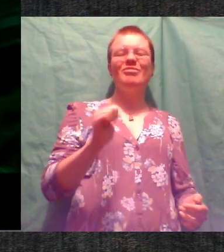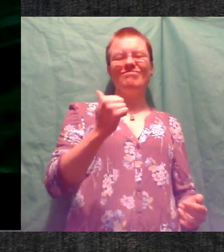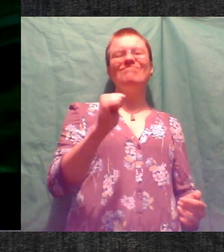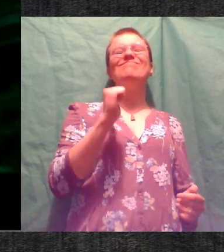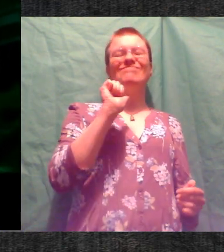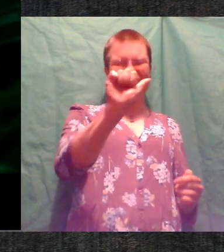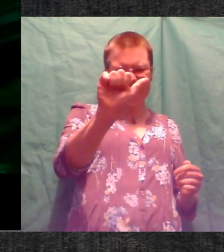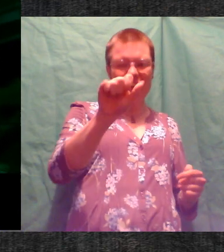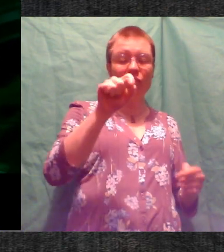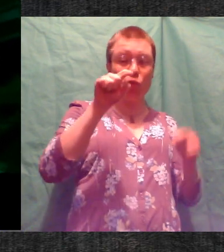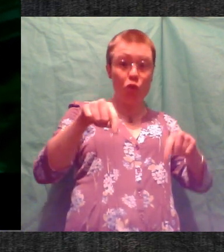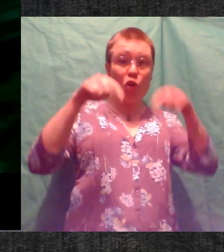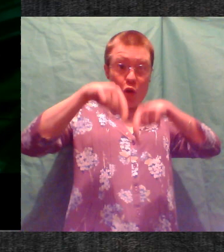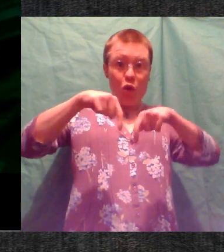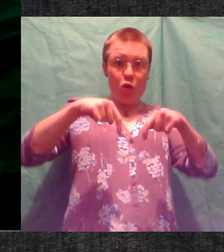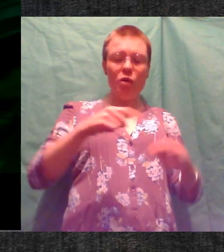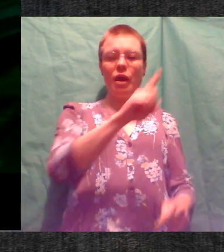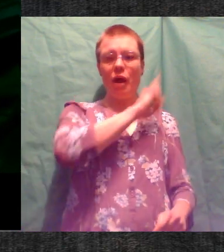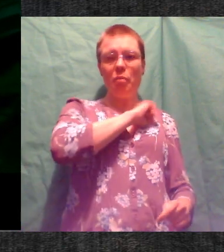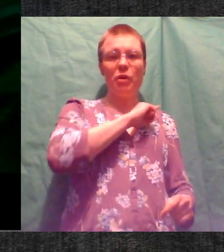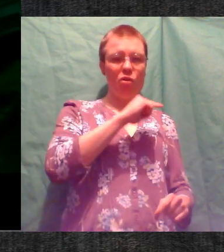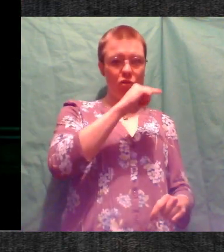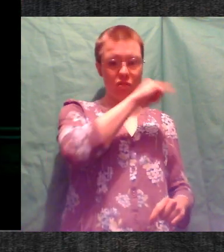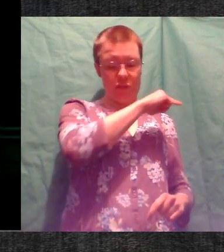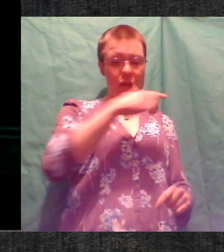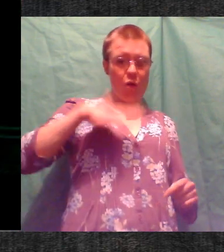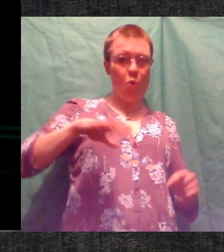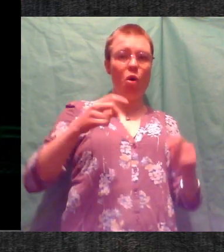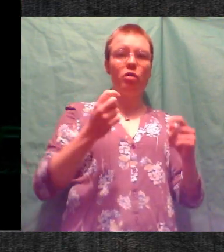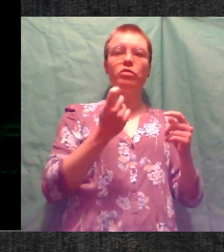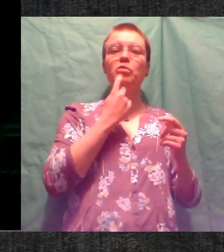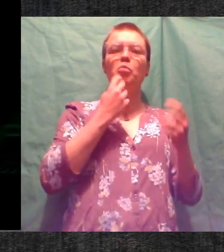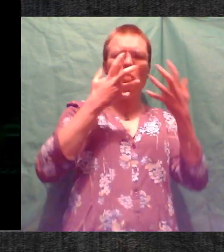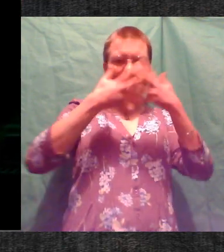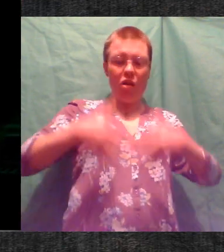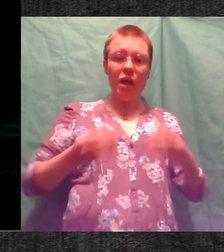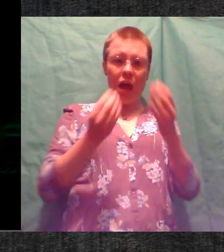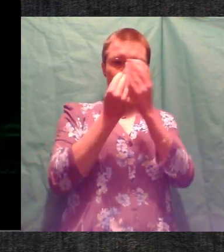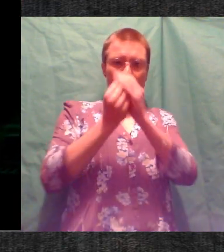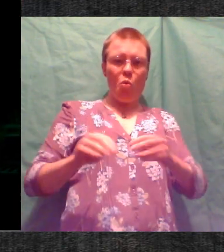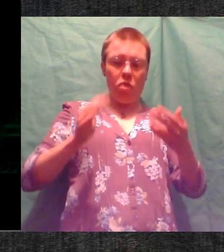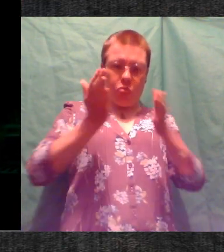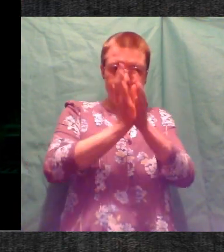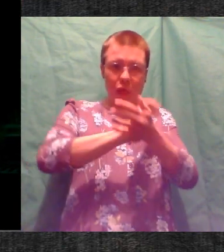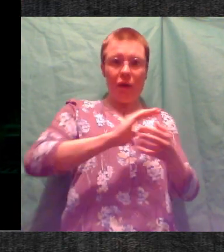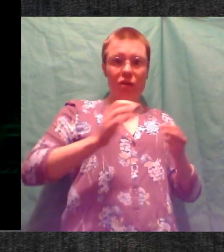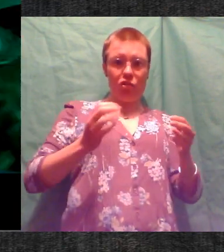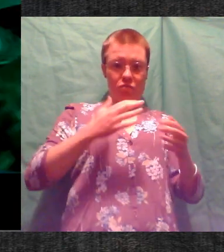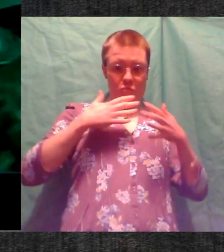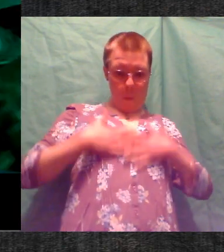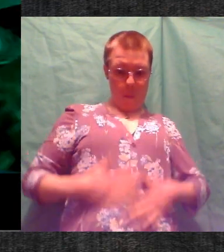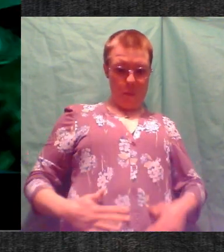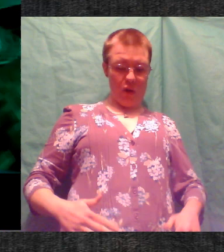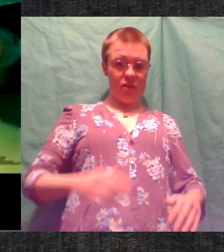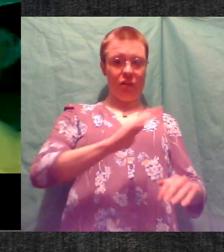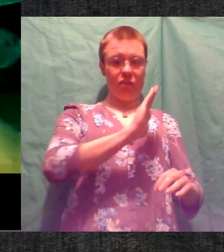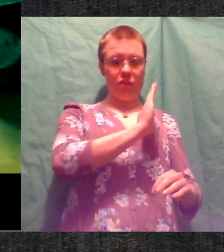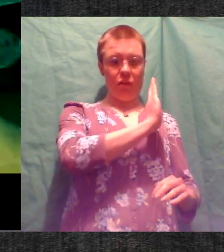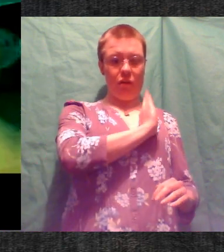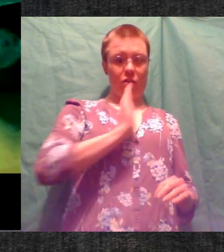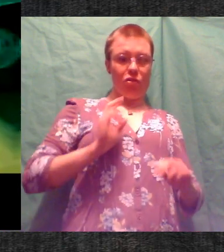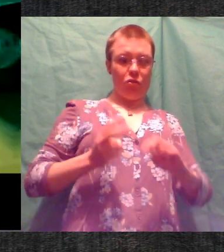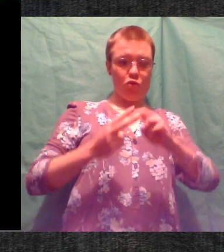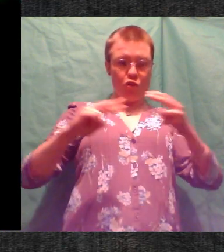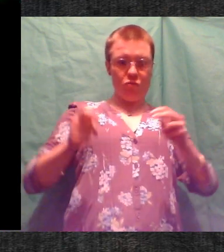Gear undamaged, along with the bodies of the Genome soldiers. From the beginning, the Pentagon was just using you as a vector to